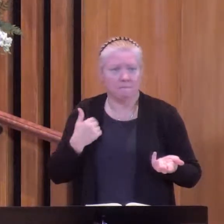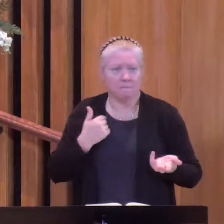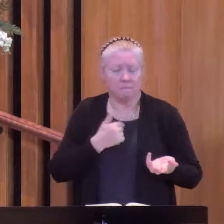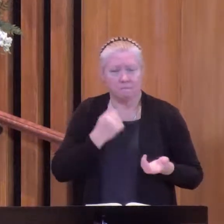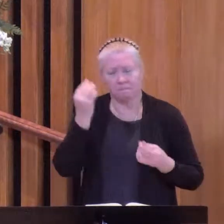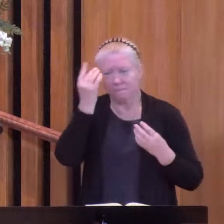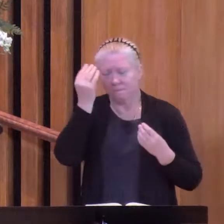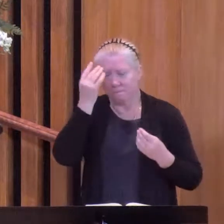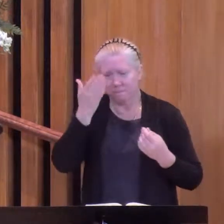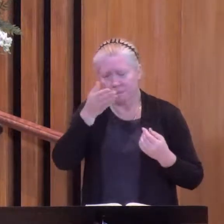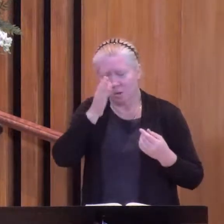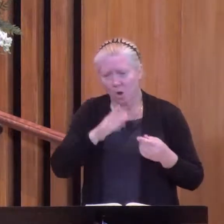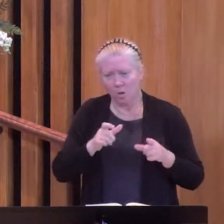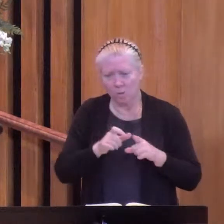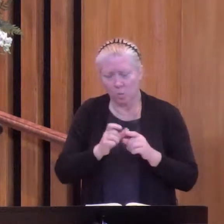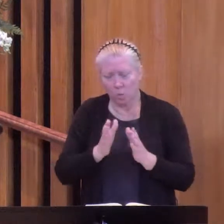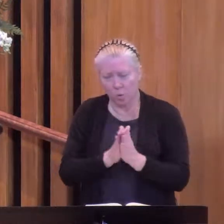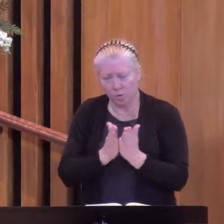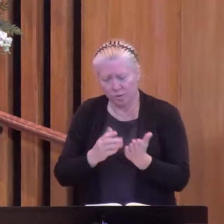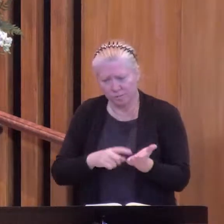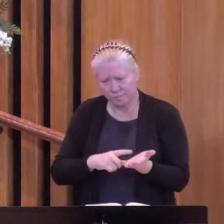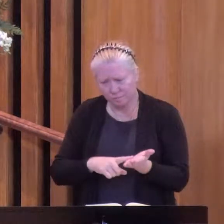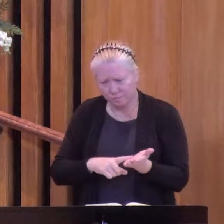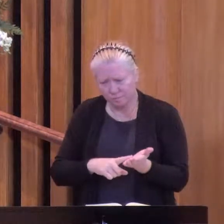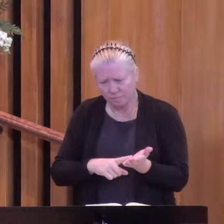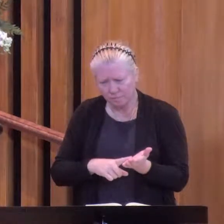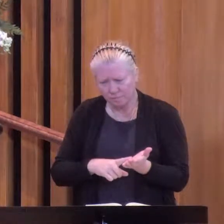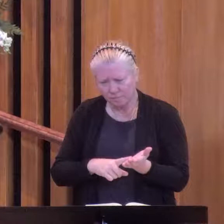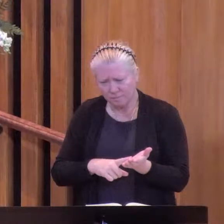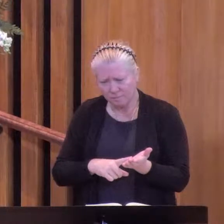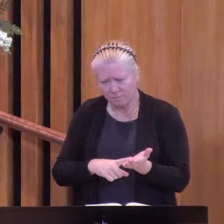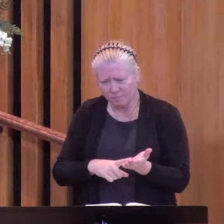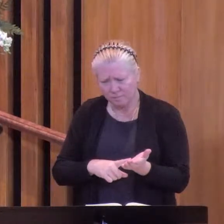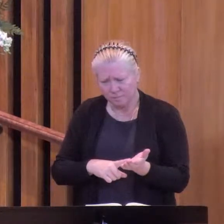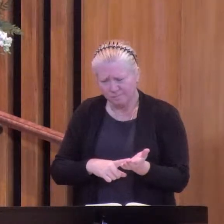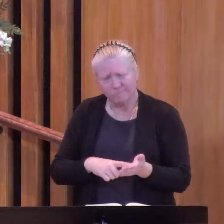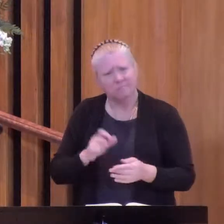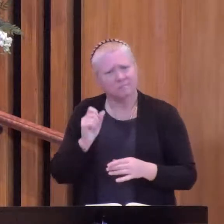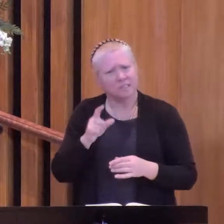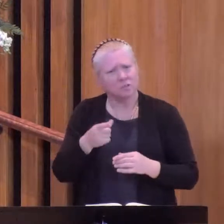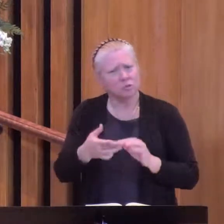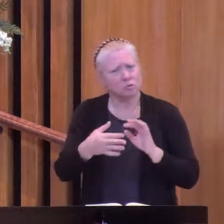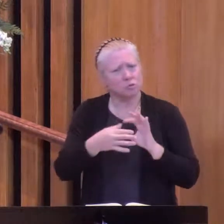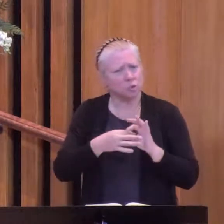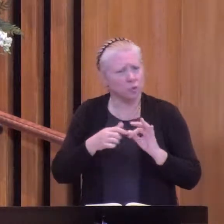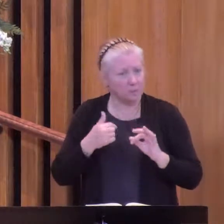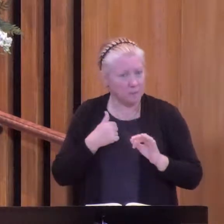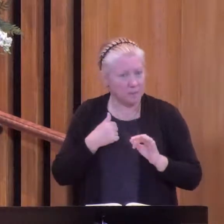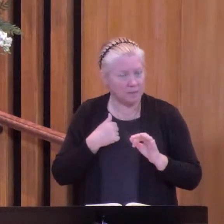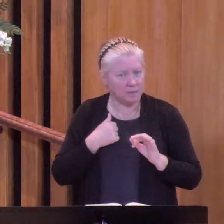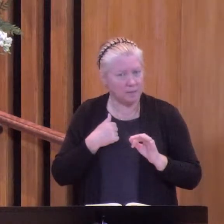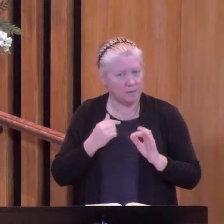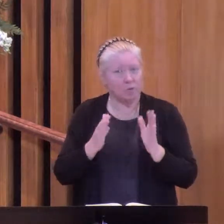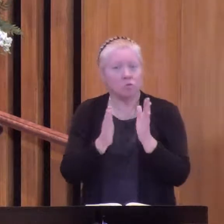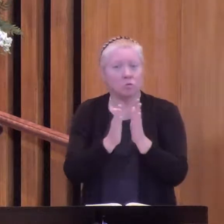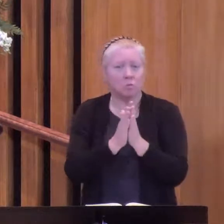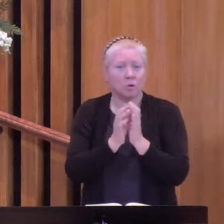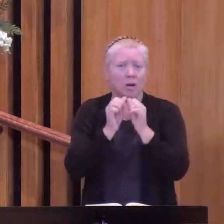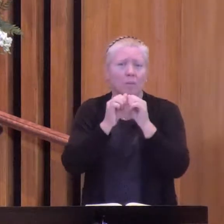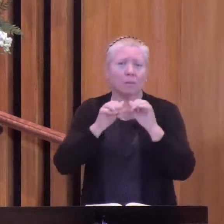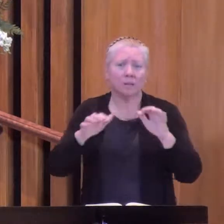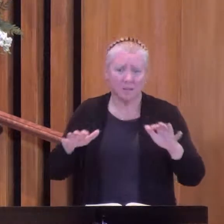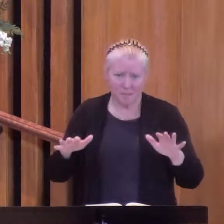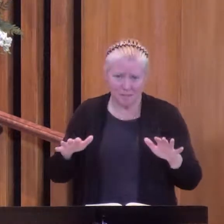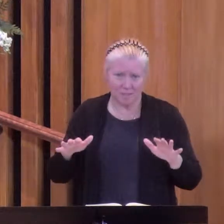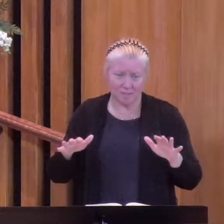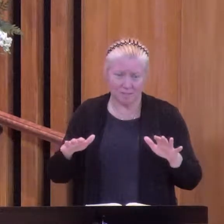reflection on God's word today, I ask you to join me in acknowledging and extending a prayer of blessing upon